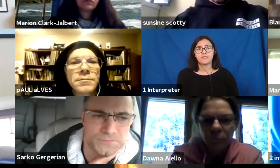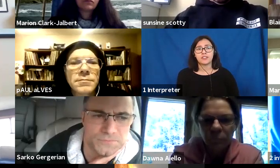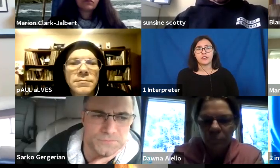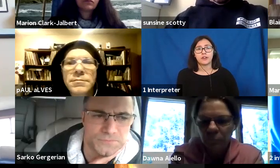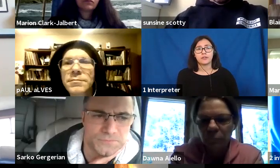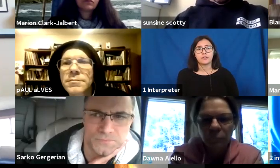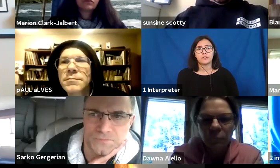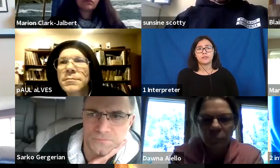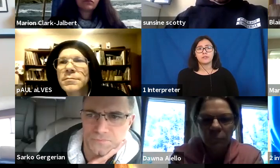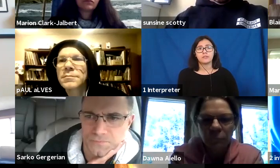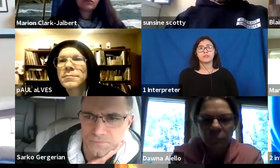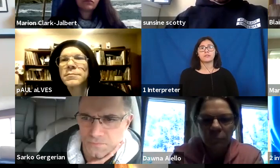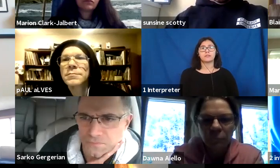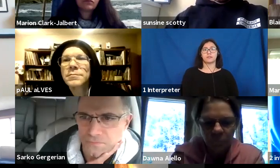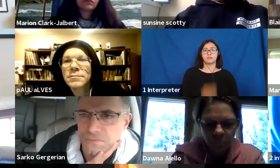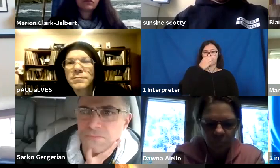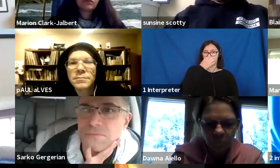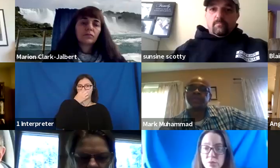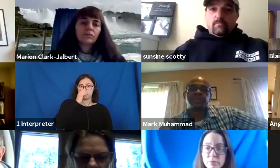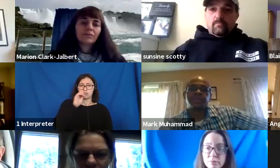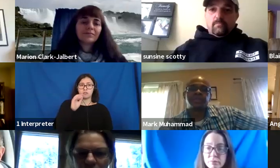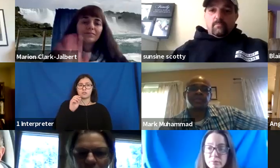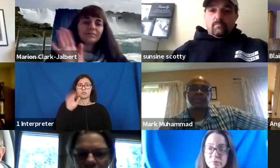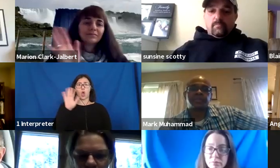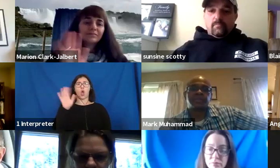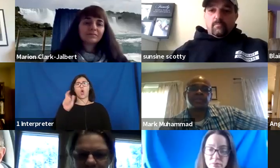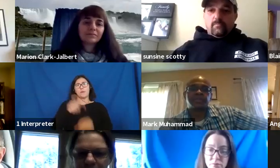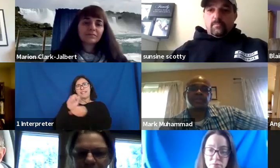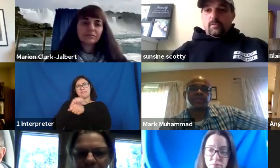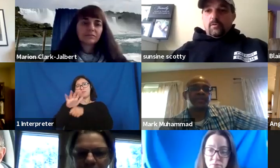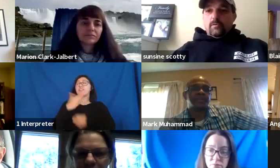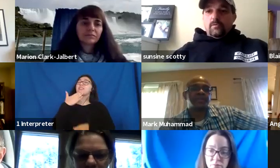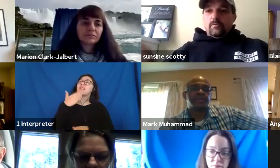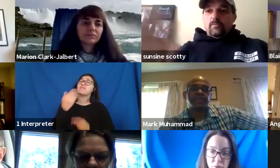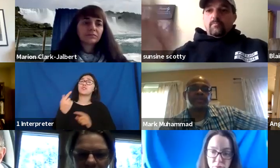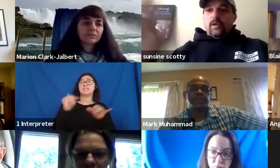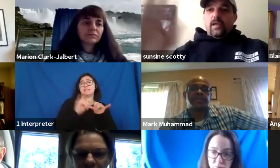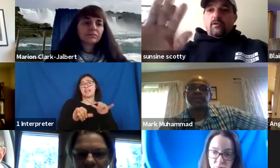I actually have to go. Oh, okay. Oh, I'm sorry. We're running over. Thank you for being here with us.